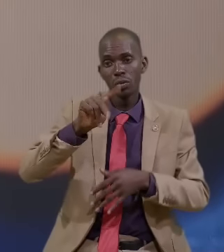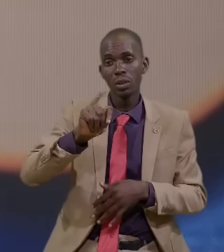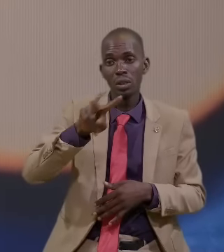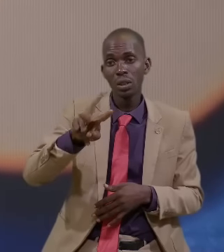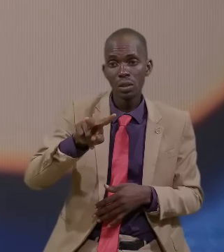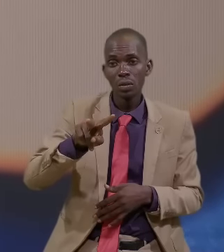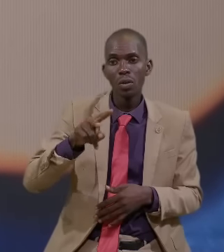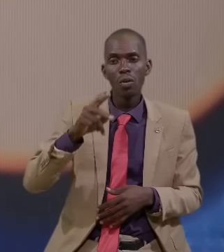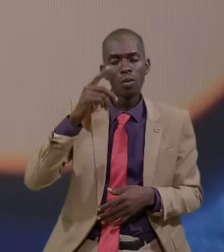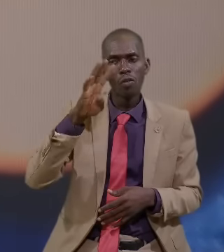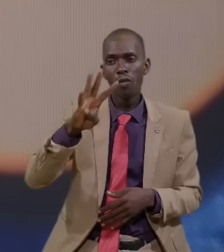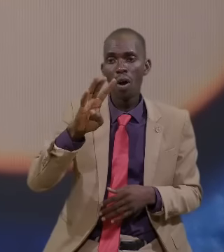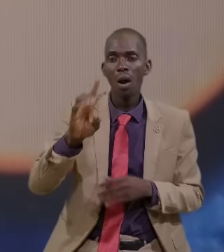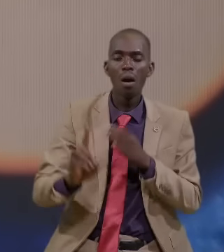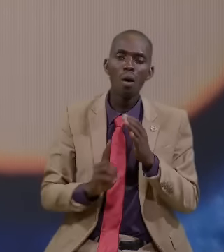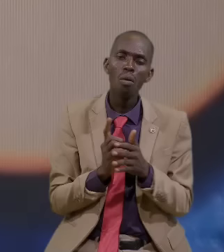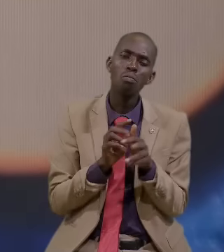just looking at